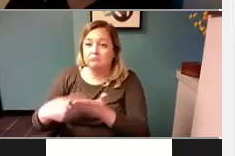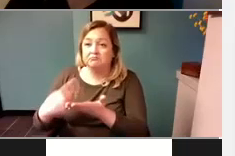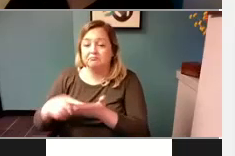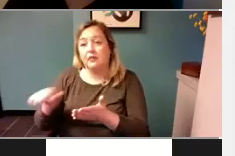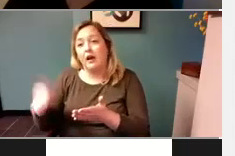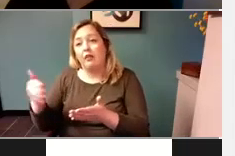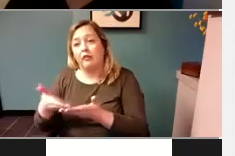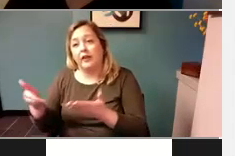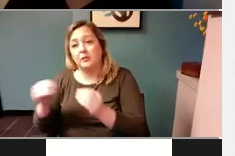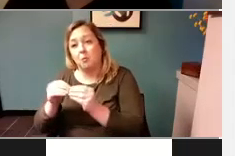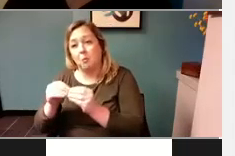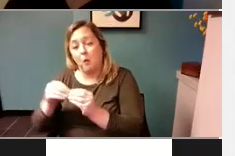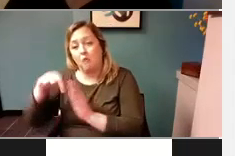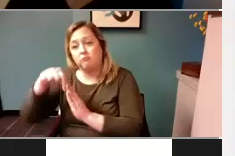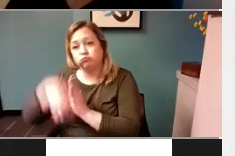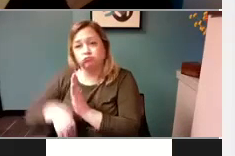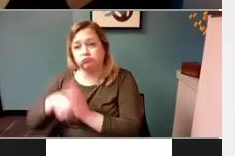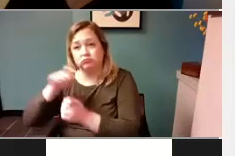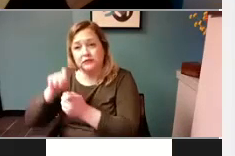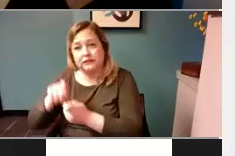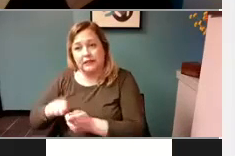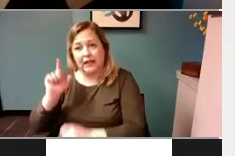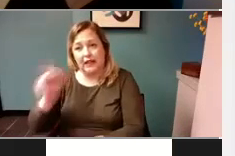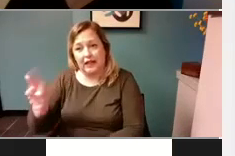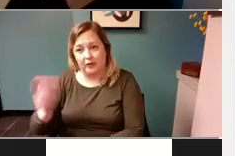things in more detail later. Okay, so if you have any questions,